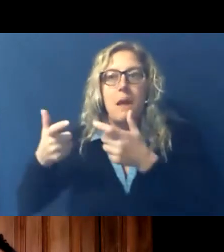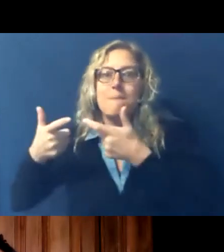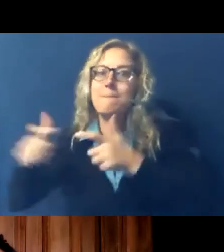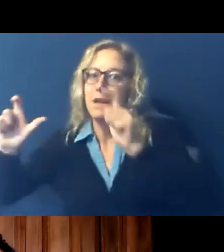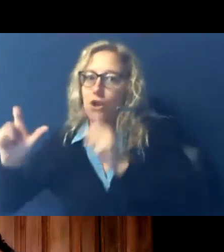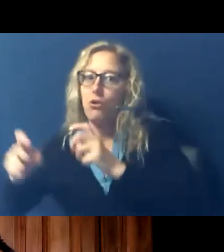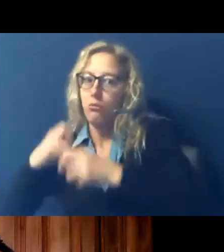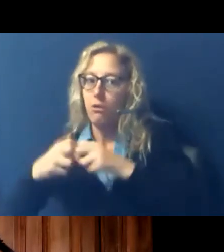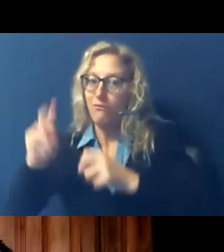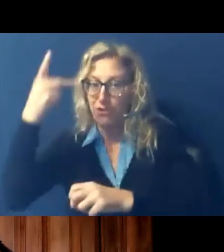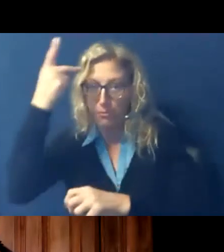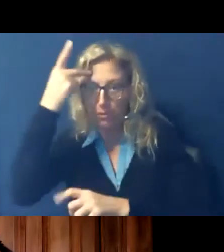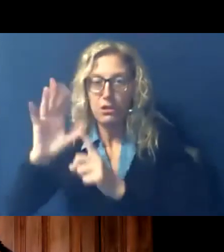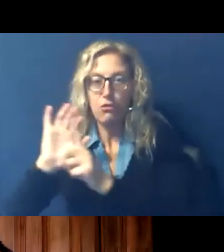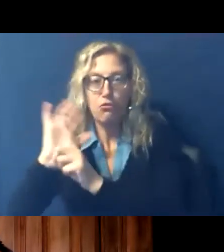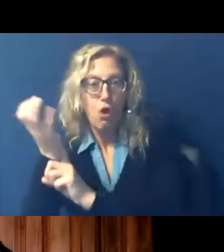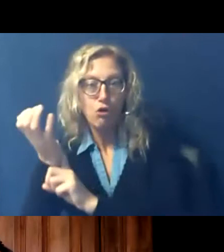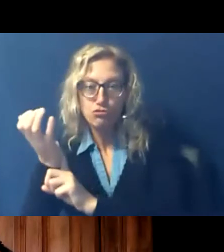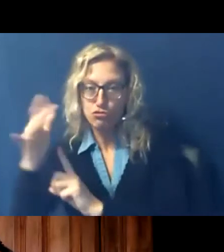culture, not a problem of our,